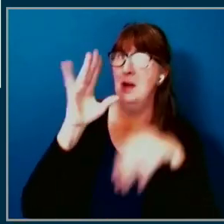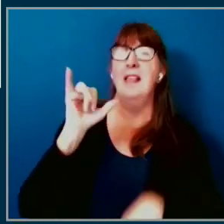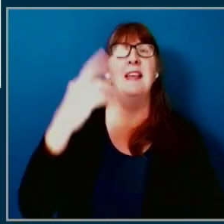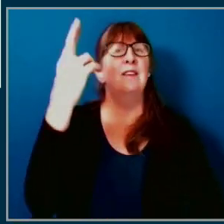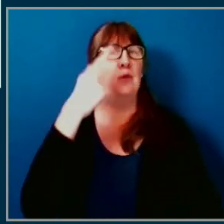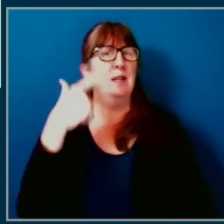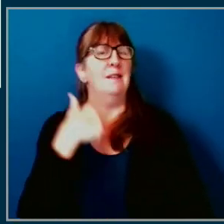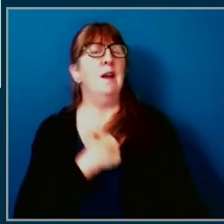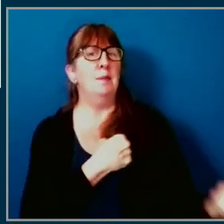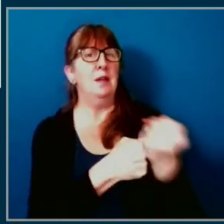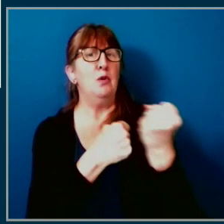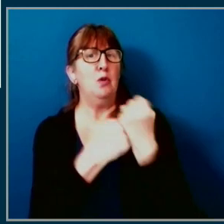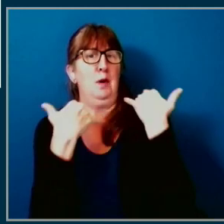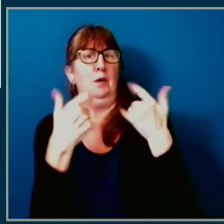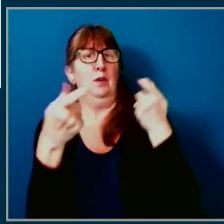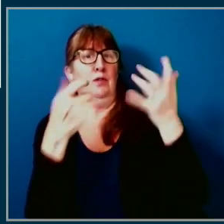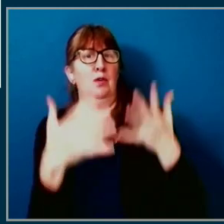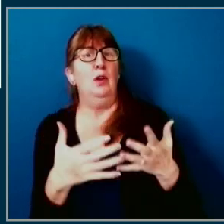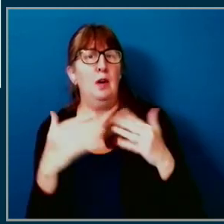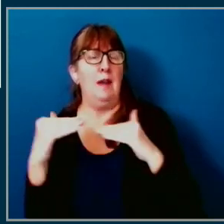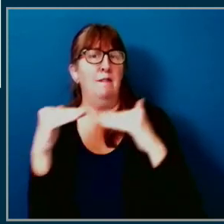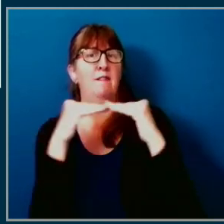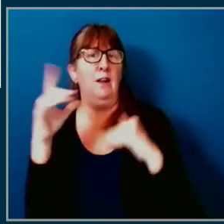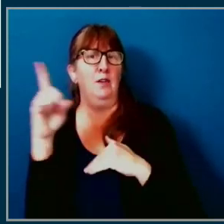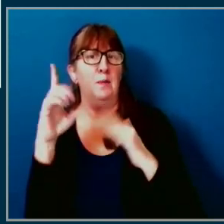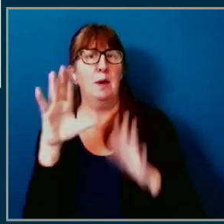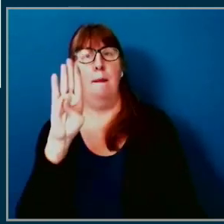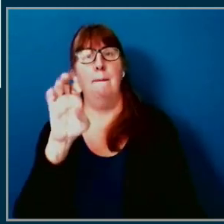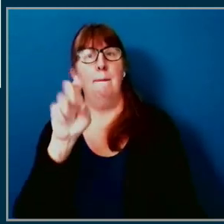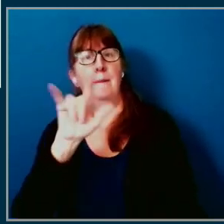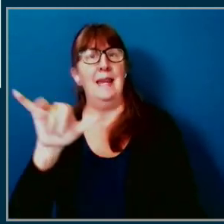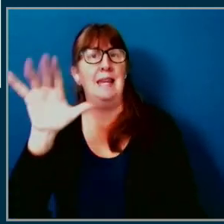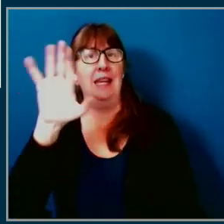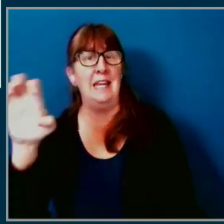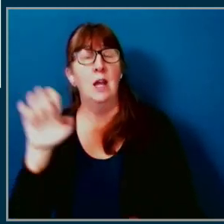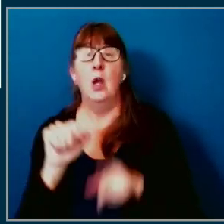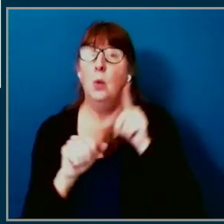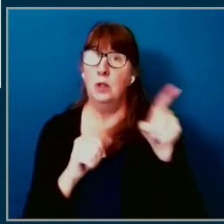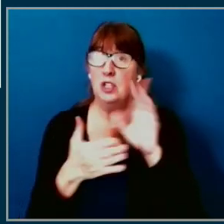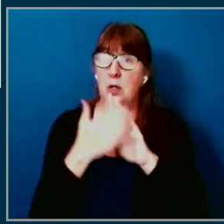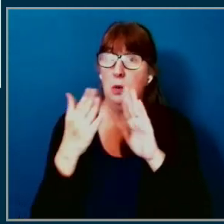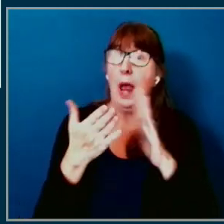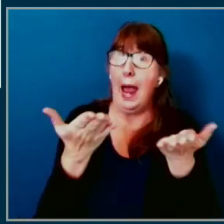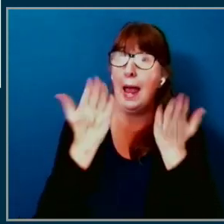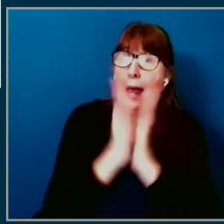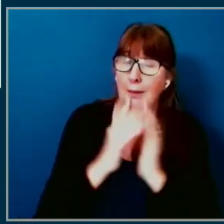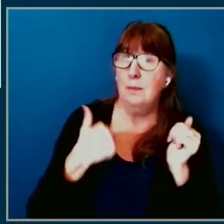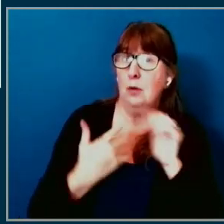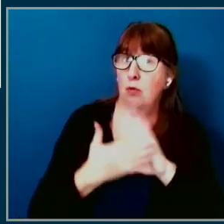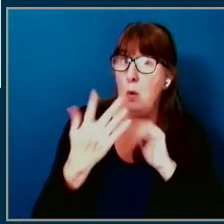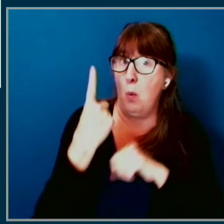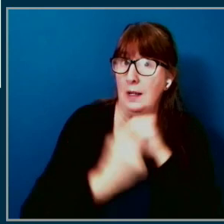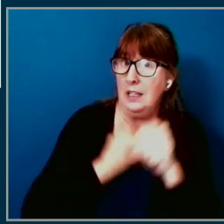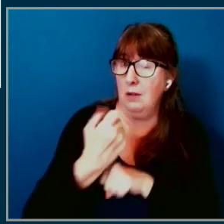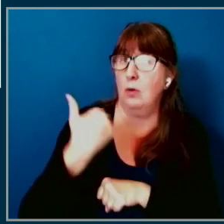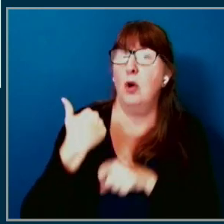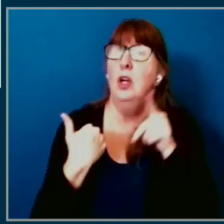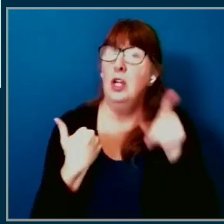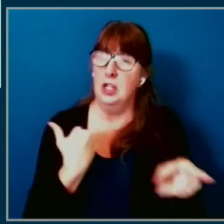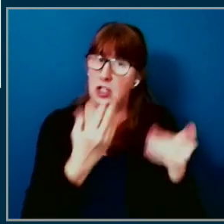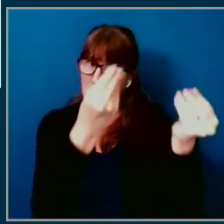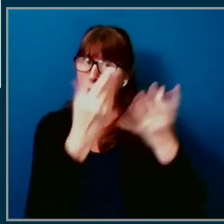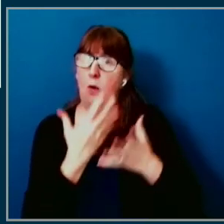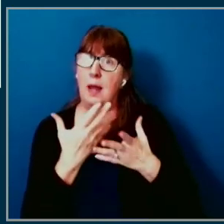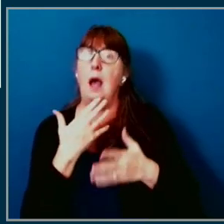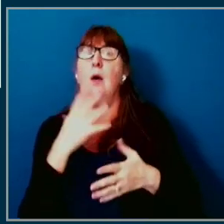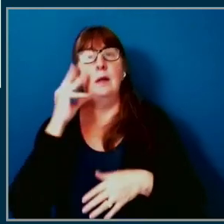controller and fellow Democrat, Betty Yee. When Betty recruited me to run a year ago, she made it clear how important it was for an experienced, progressive woman of color to maintain